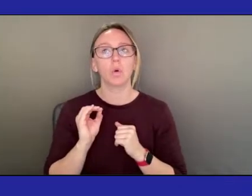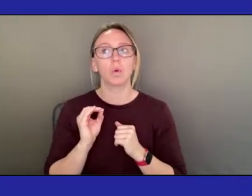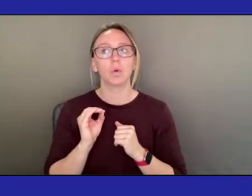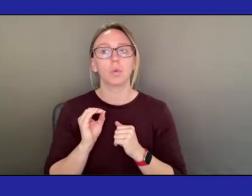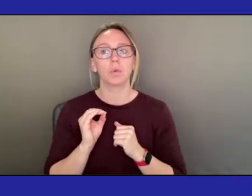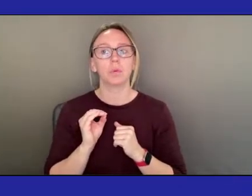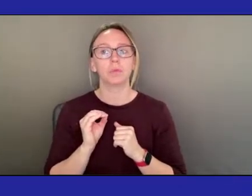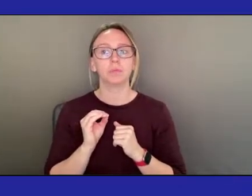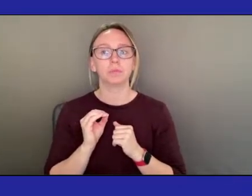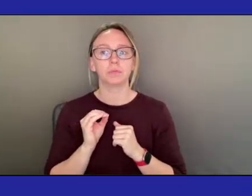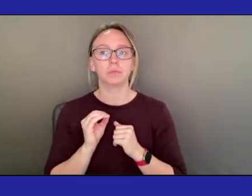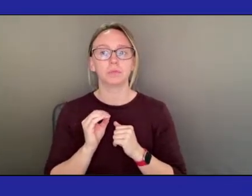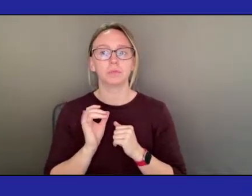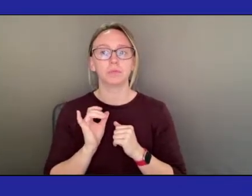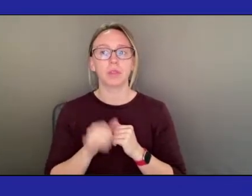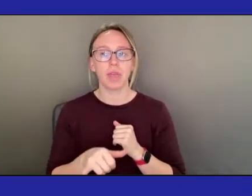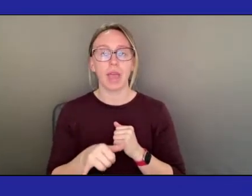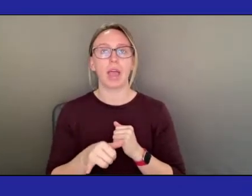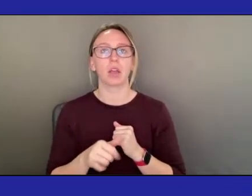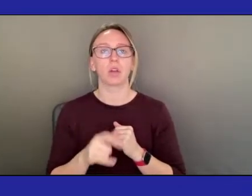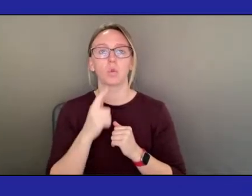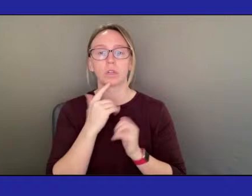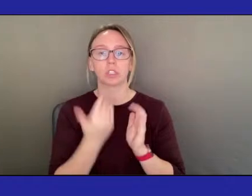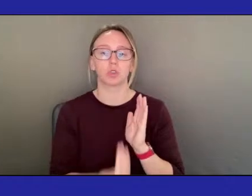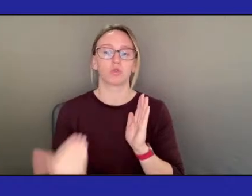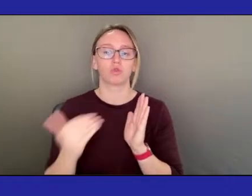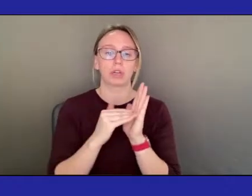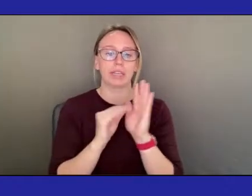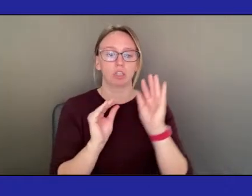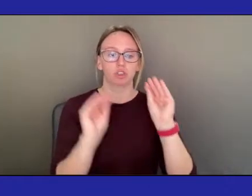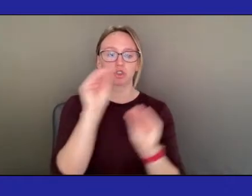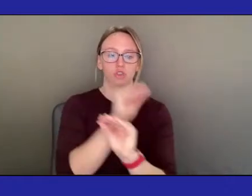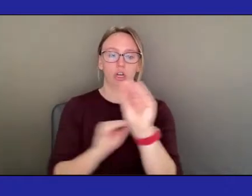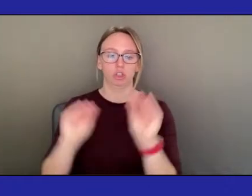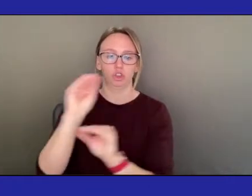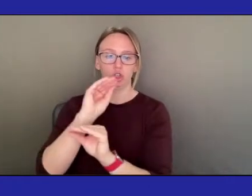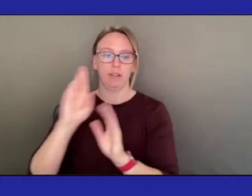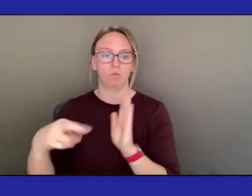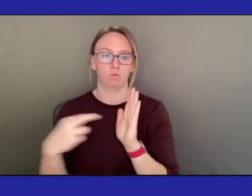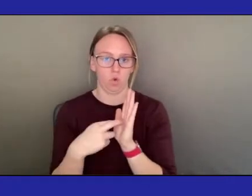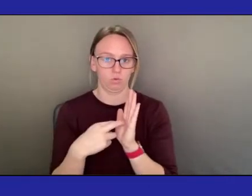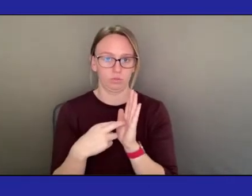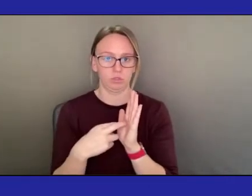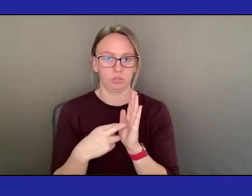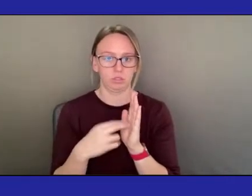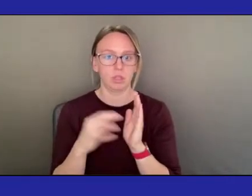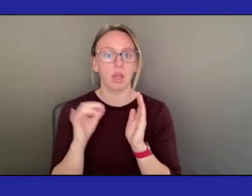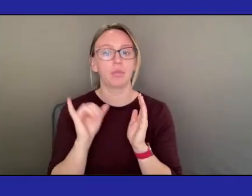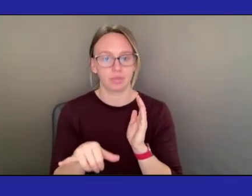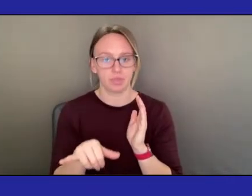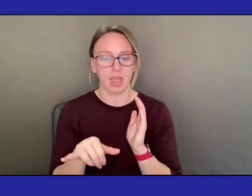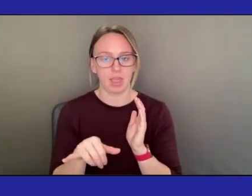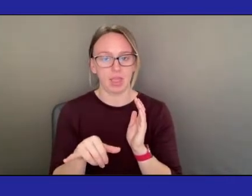like a restructuring of roles. And that did come through getting them embedded the way we did come